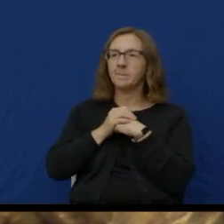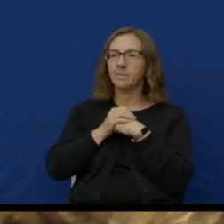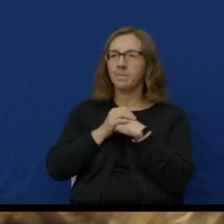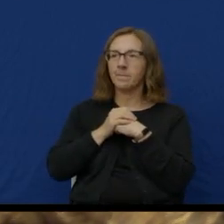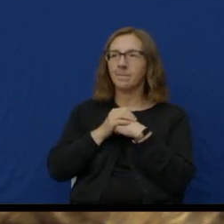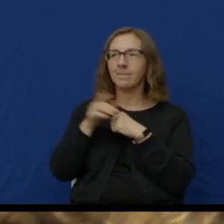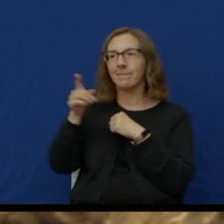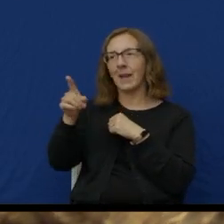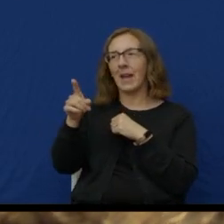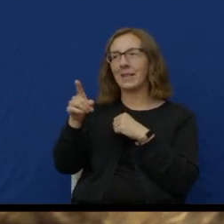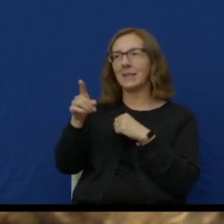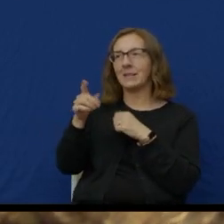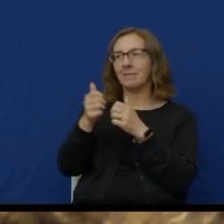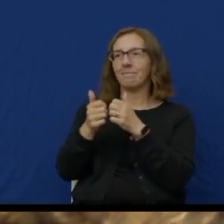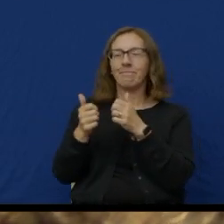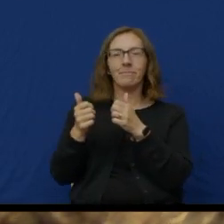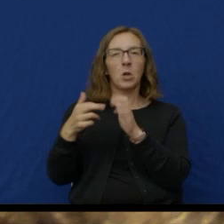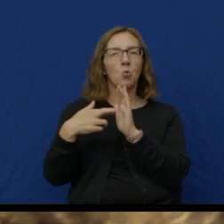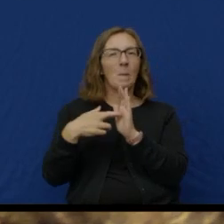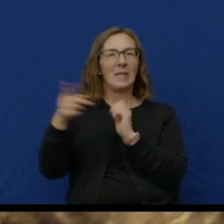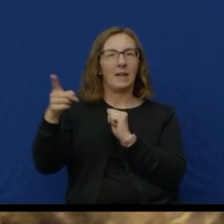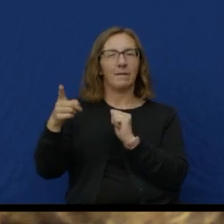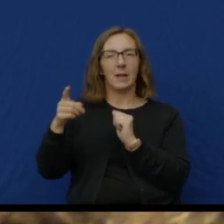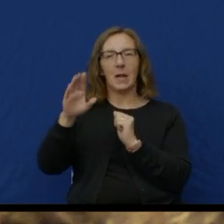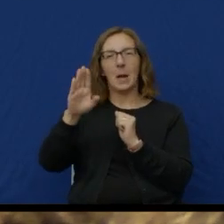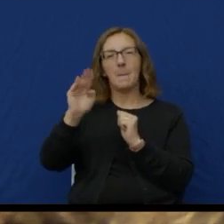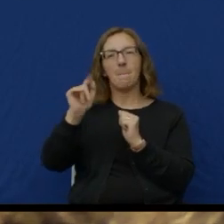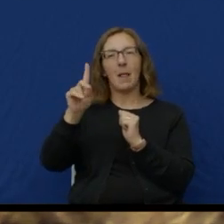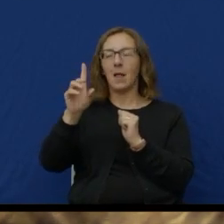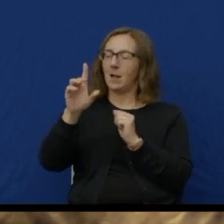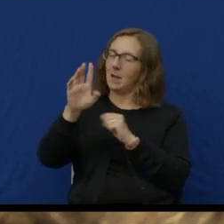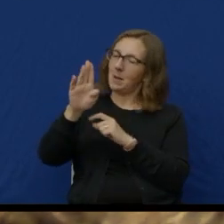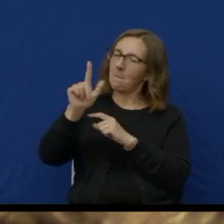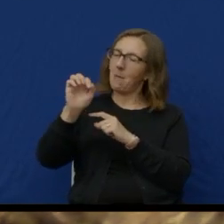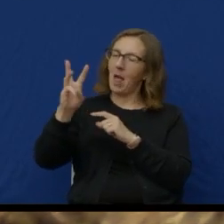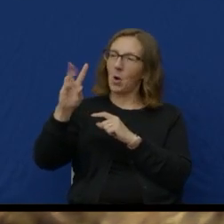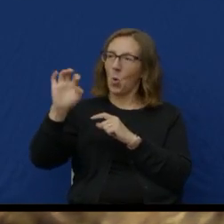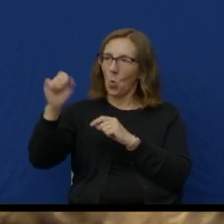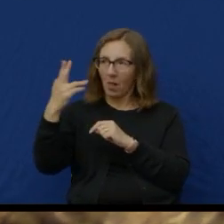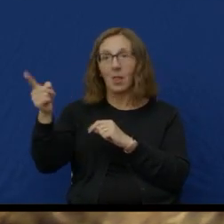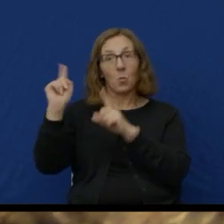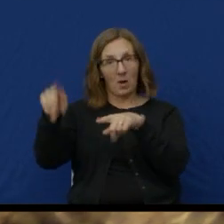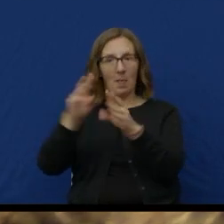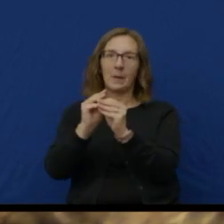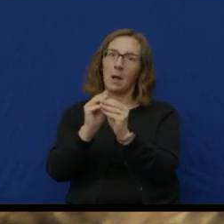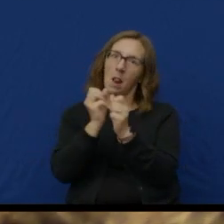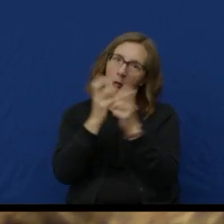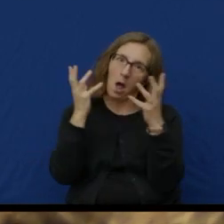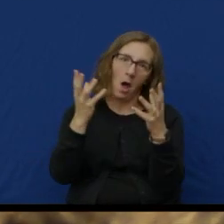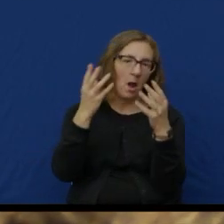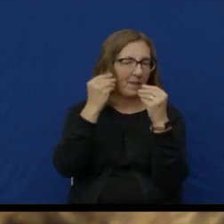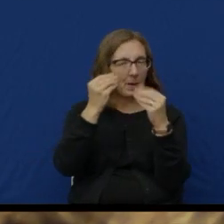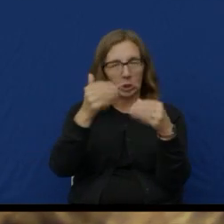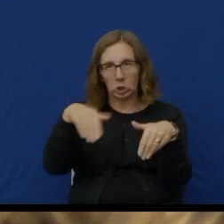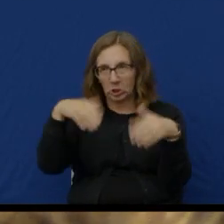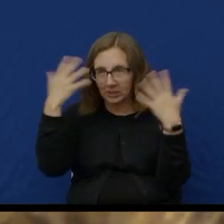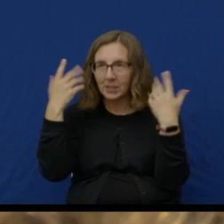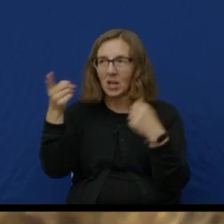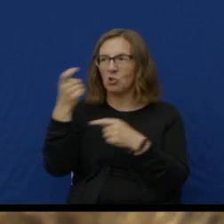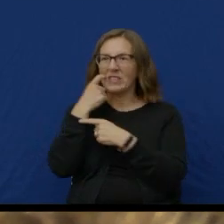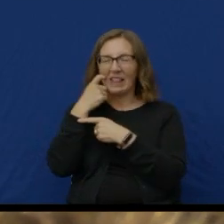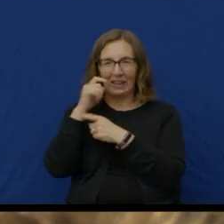Bloodworth had attended very kindly a meeting with a lot of information just